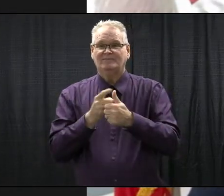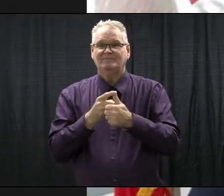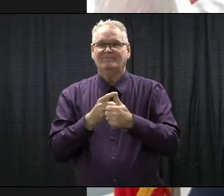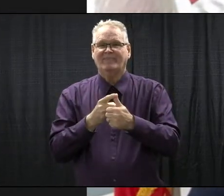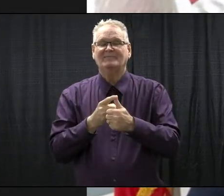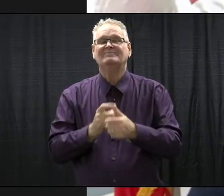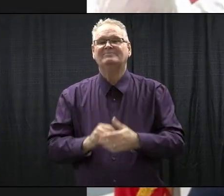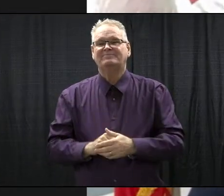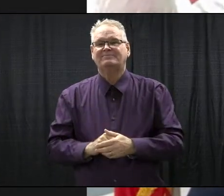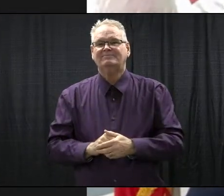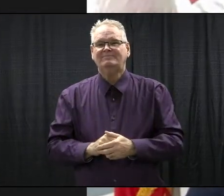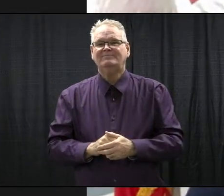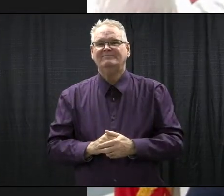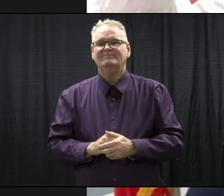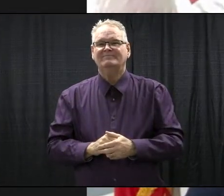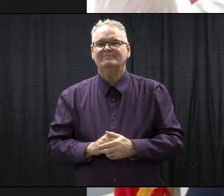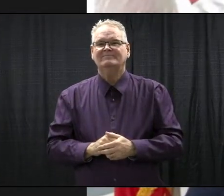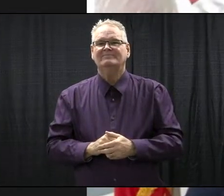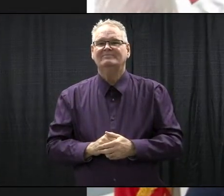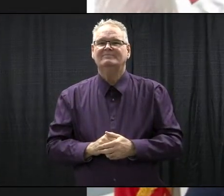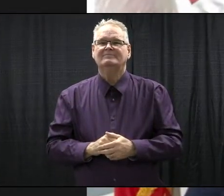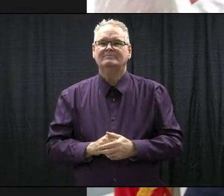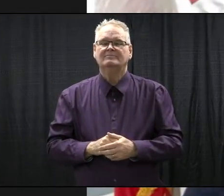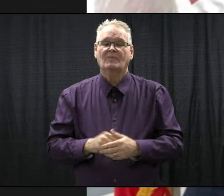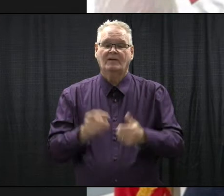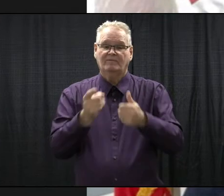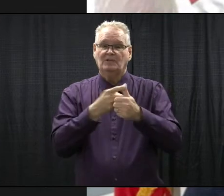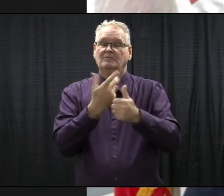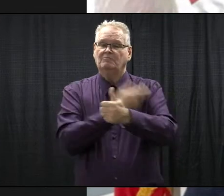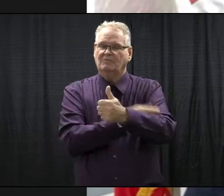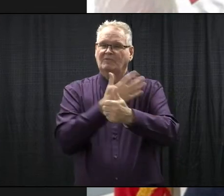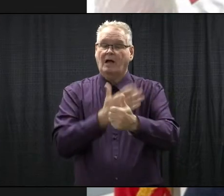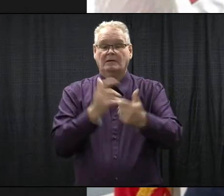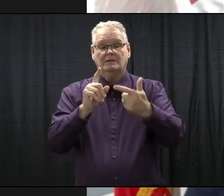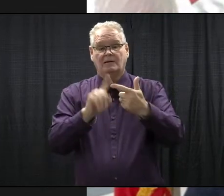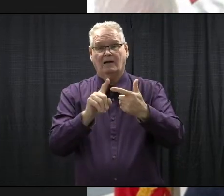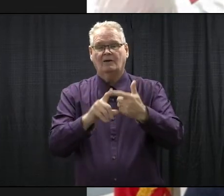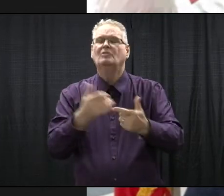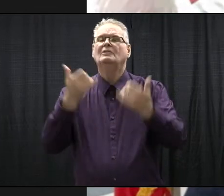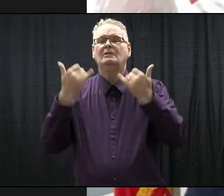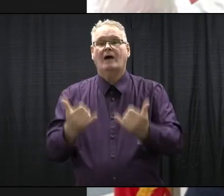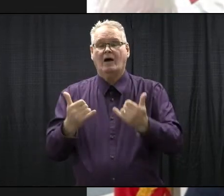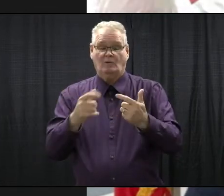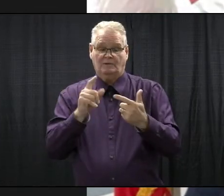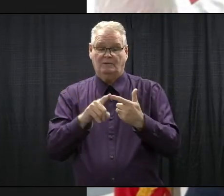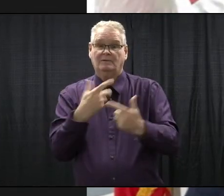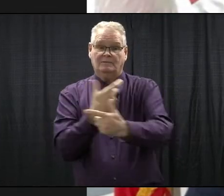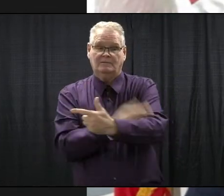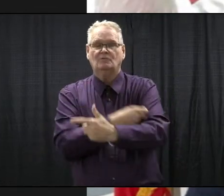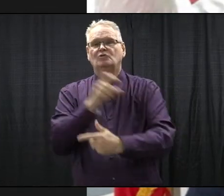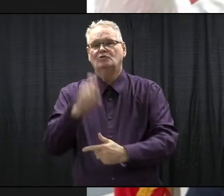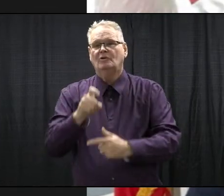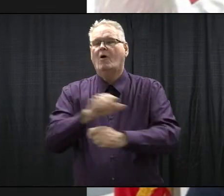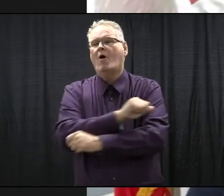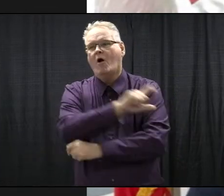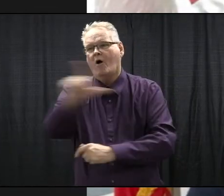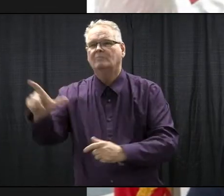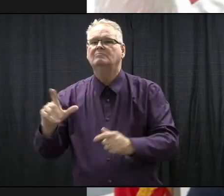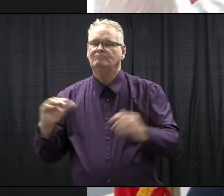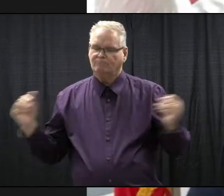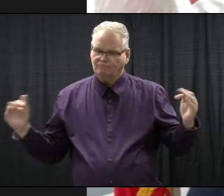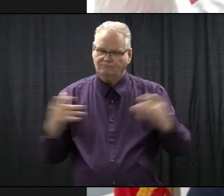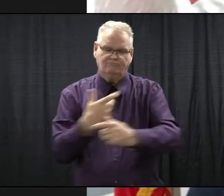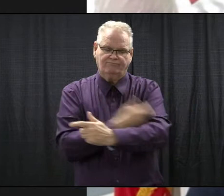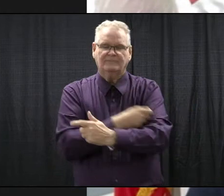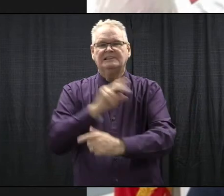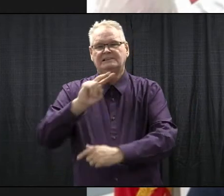get the vaccine when you can, regardless of the style. We are moving in the right direction, and that is partly, of